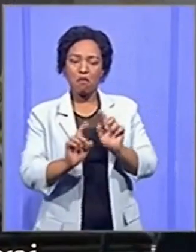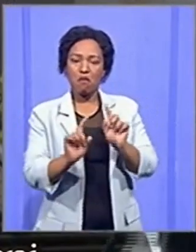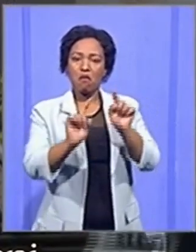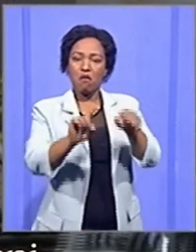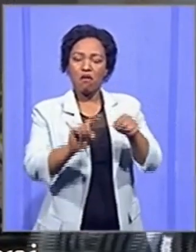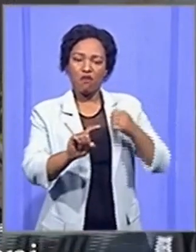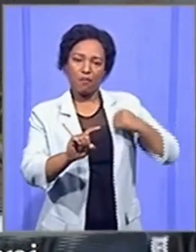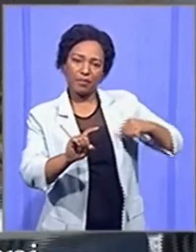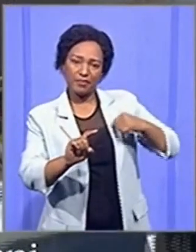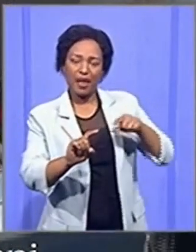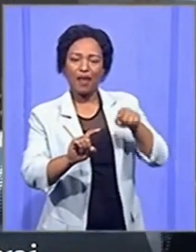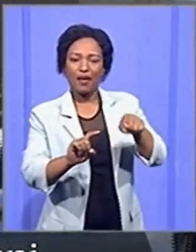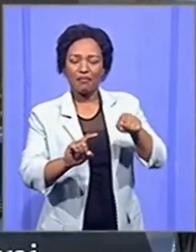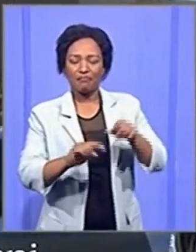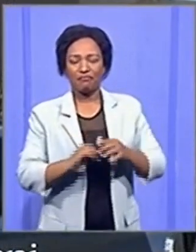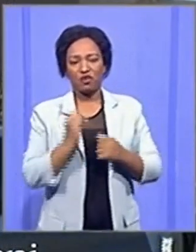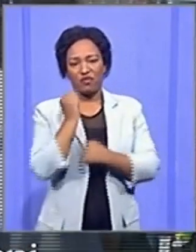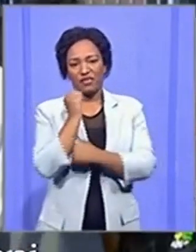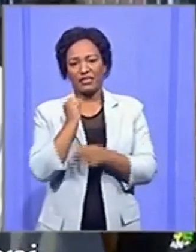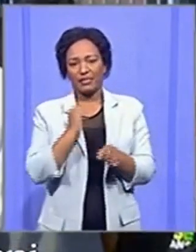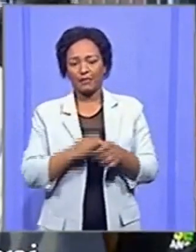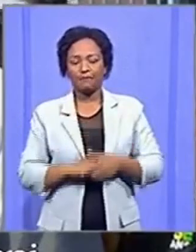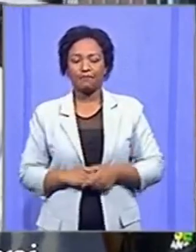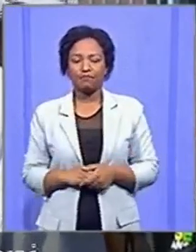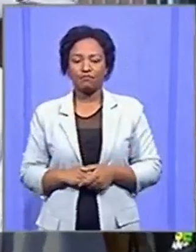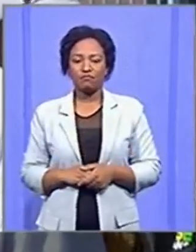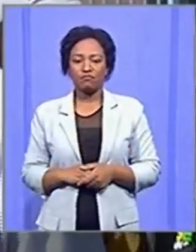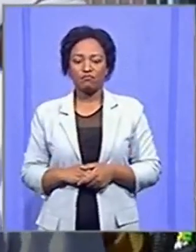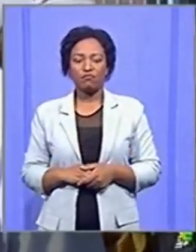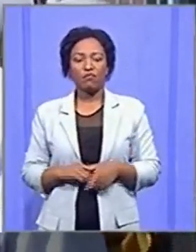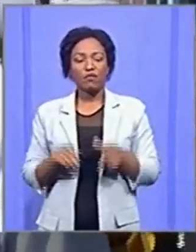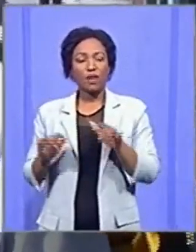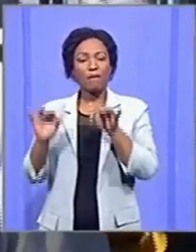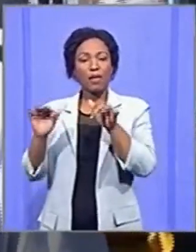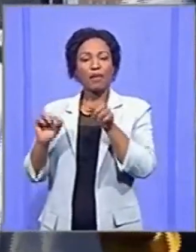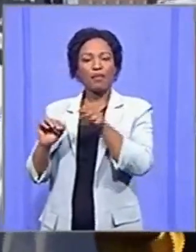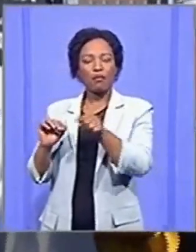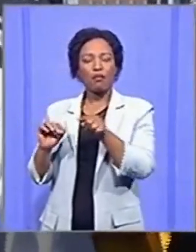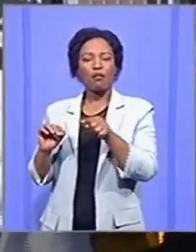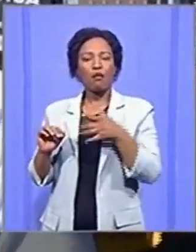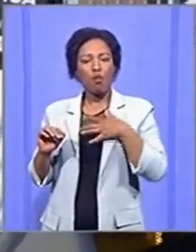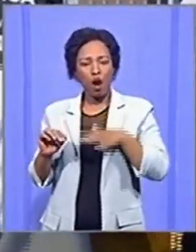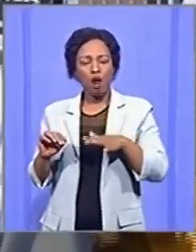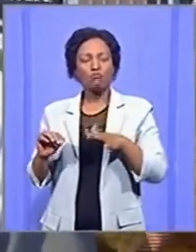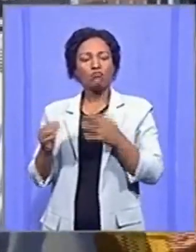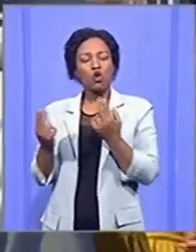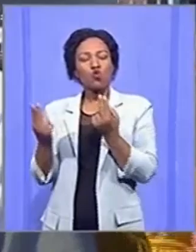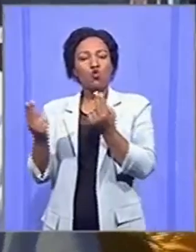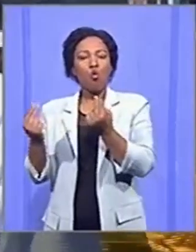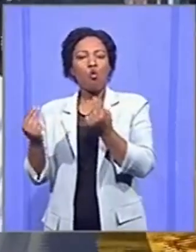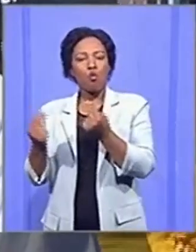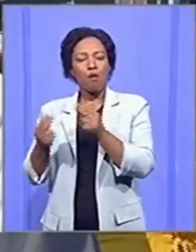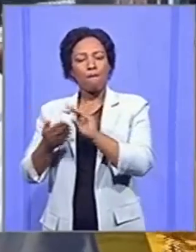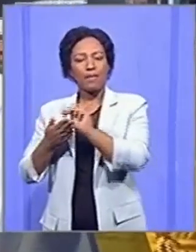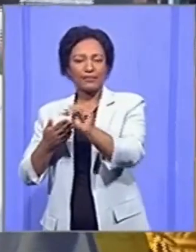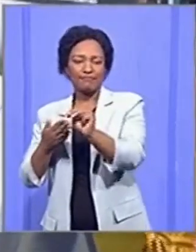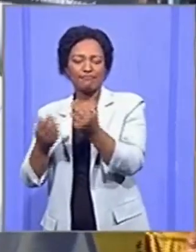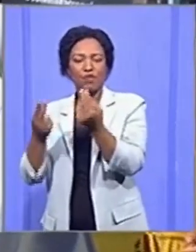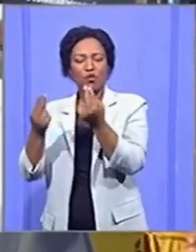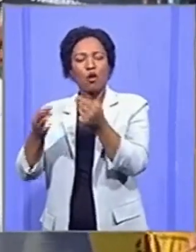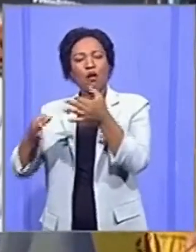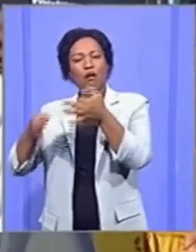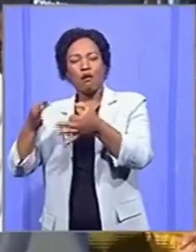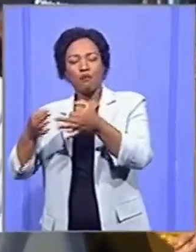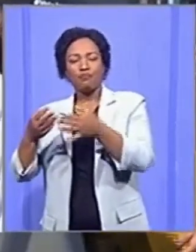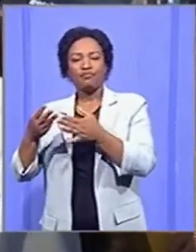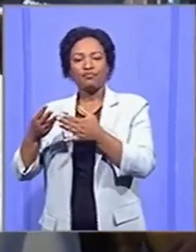tsa masepala. People have a hunger for a new message, for a new politics, and for new